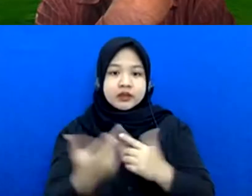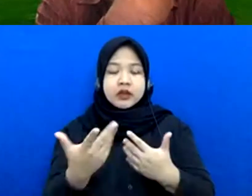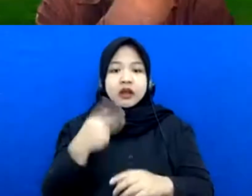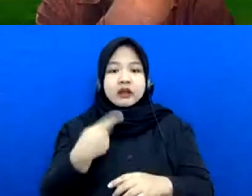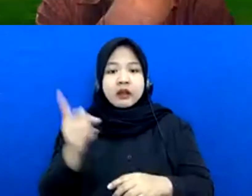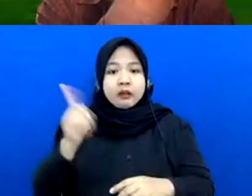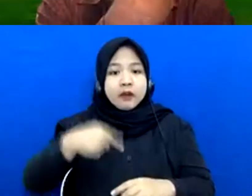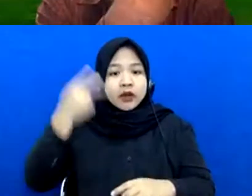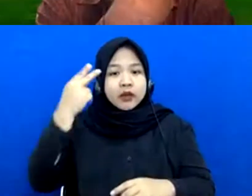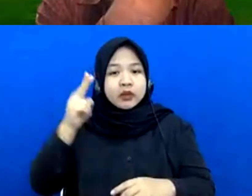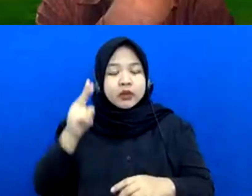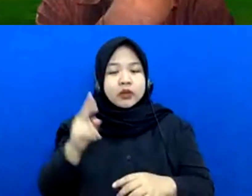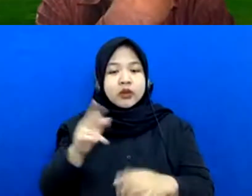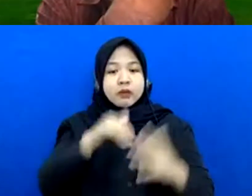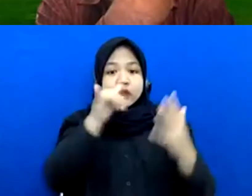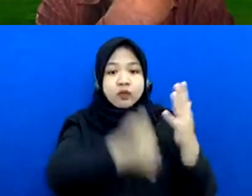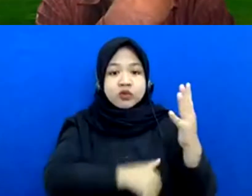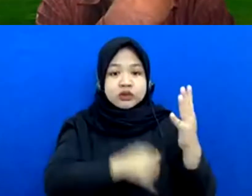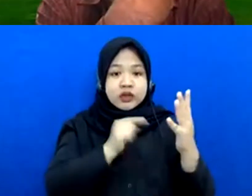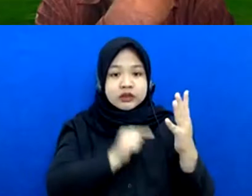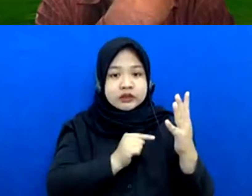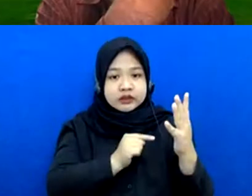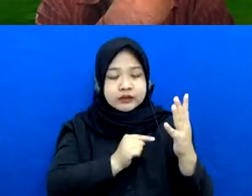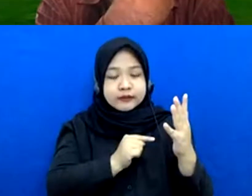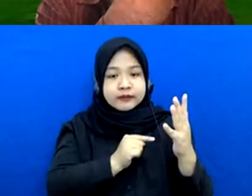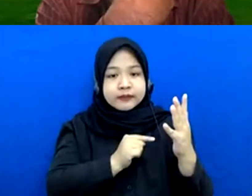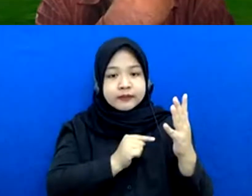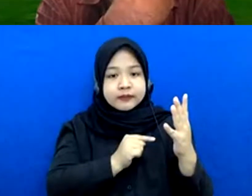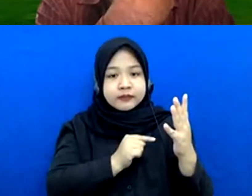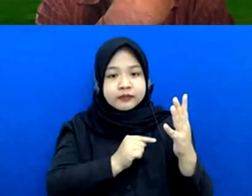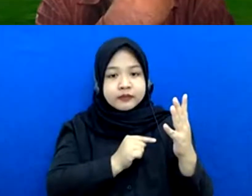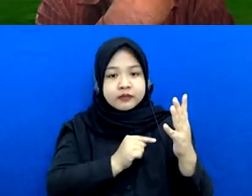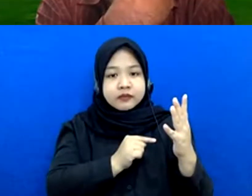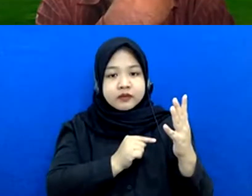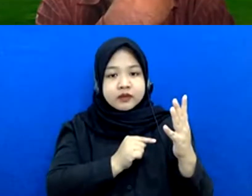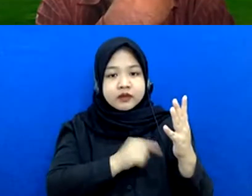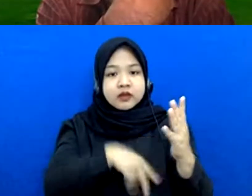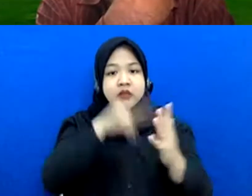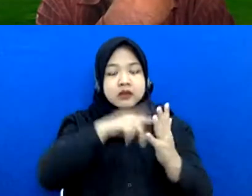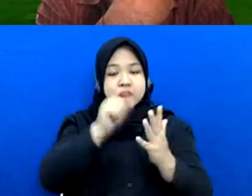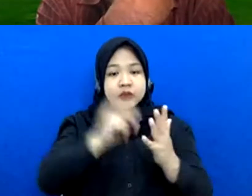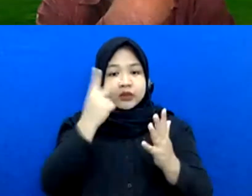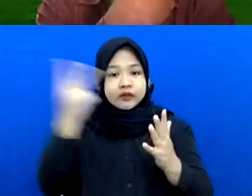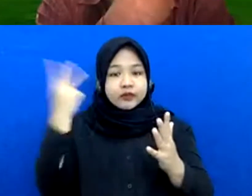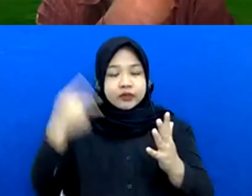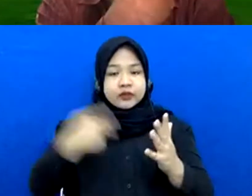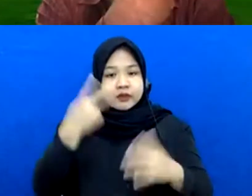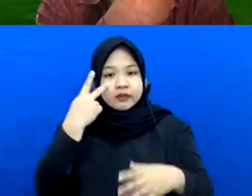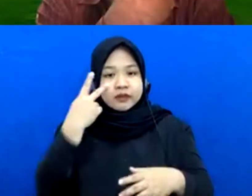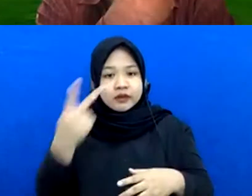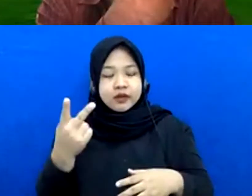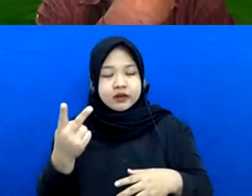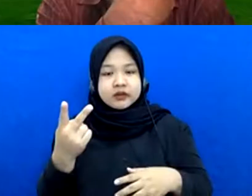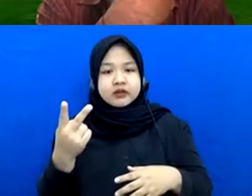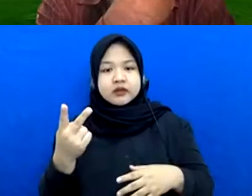and perceptive in our proposal. And in one of our literature review, I found